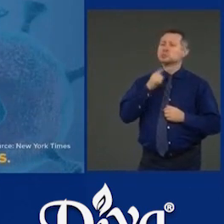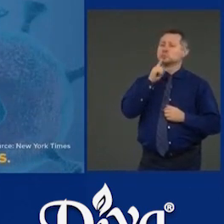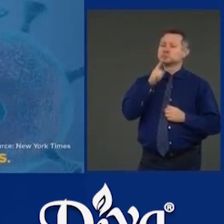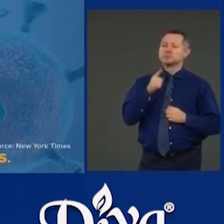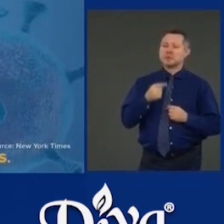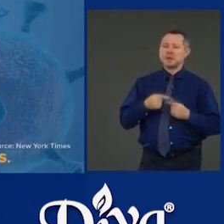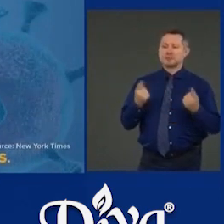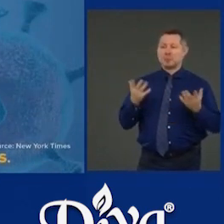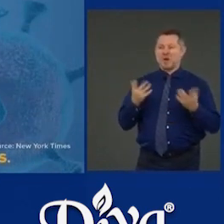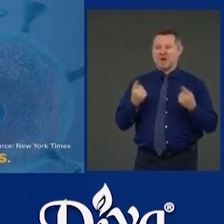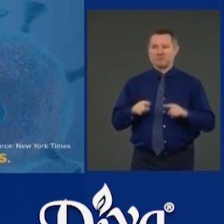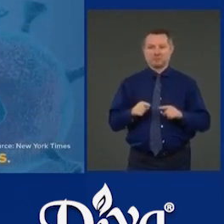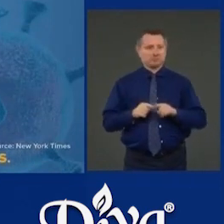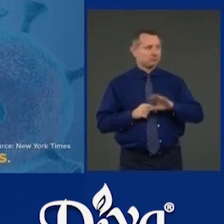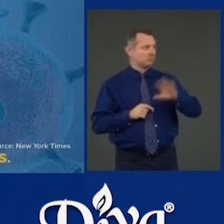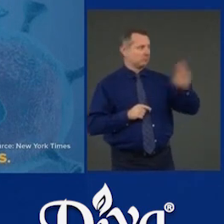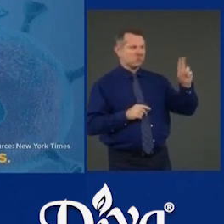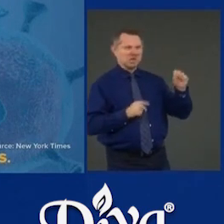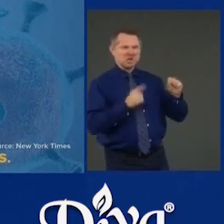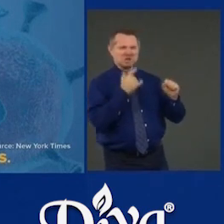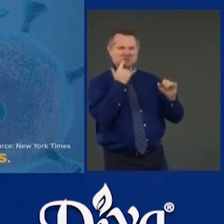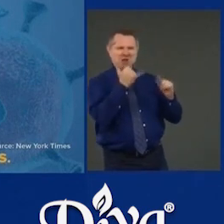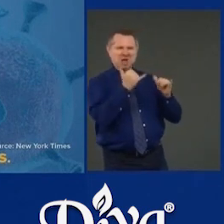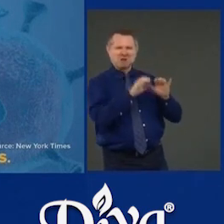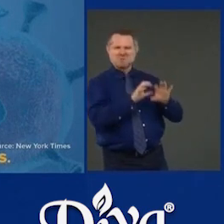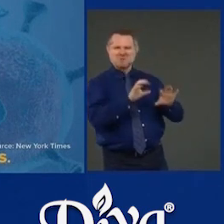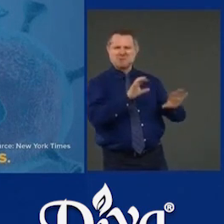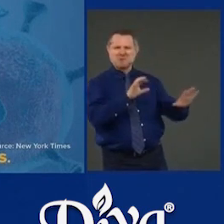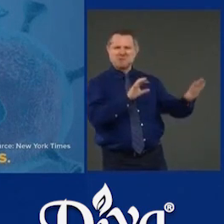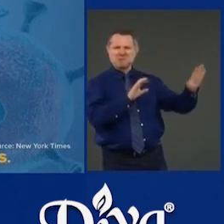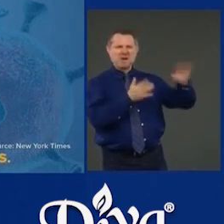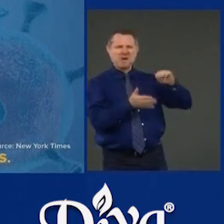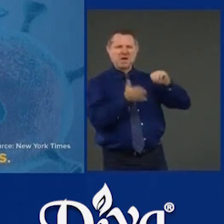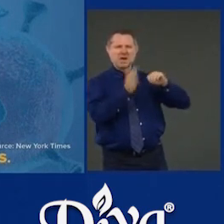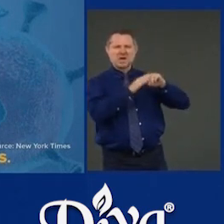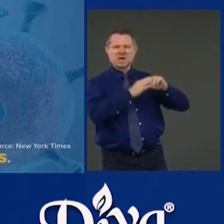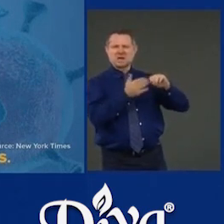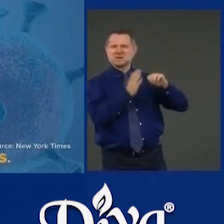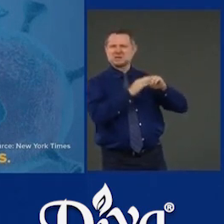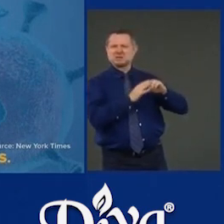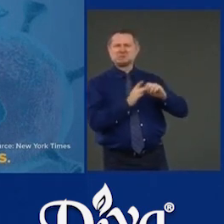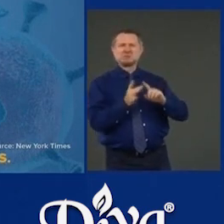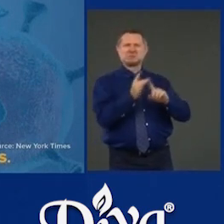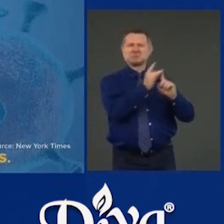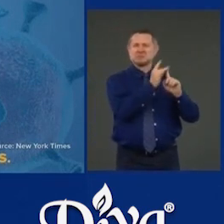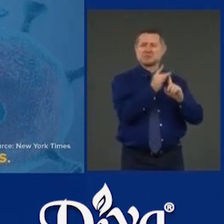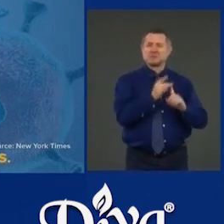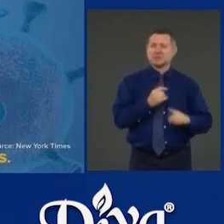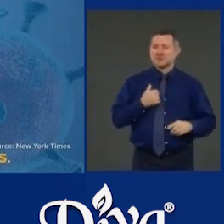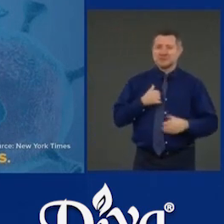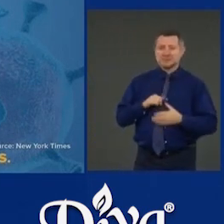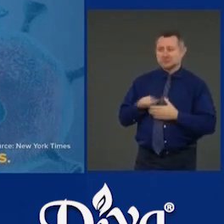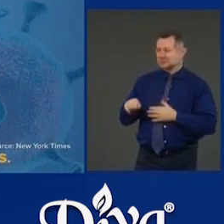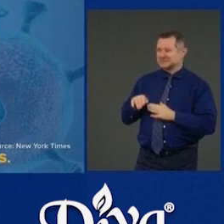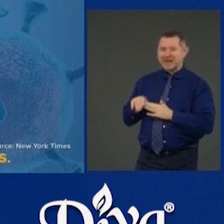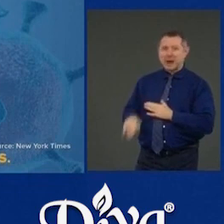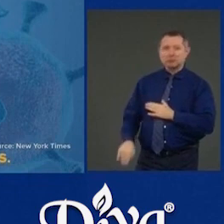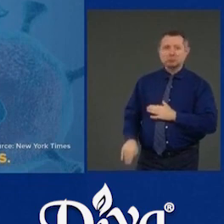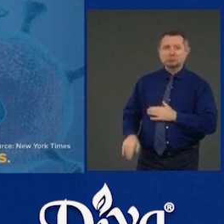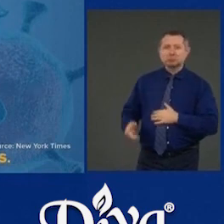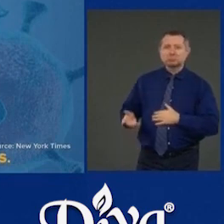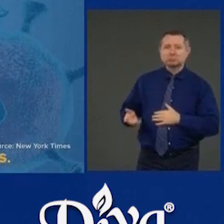the nation. They are going up, and we are going down. 27